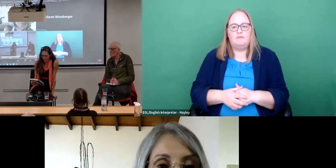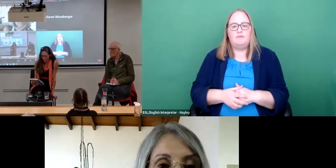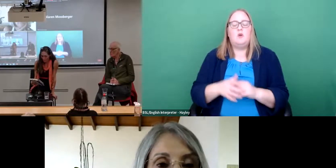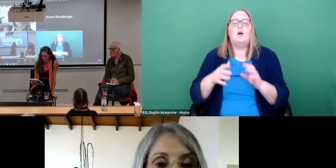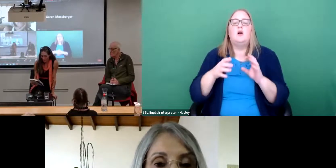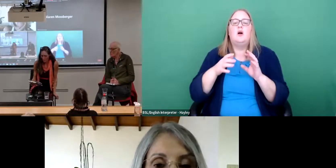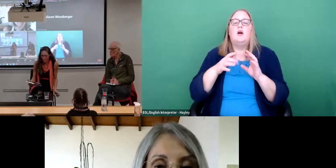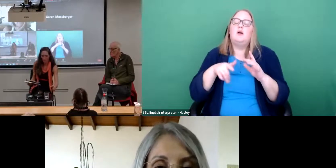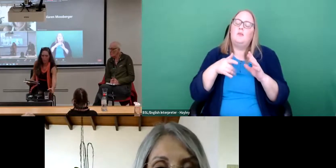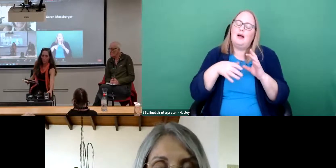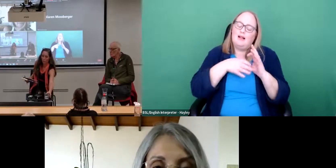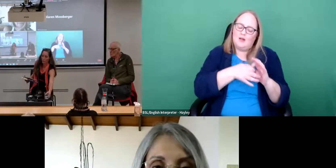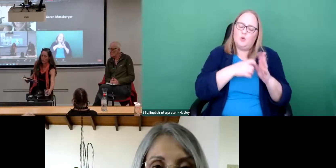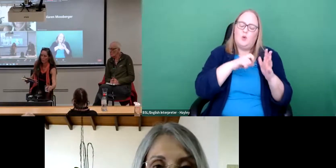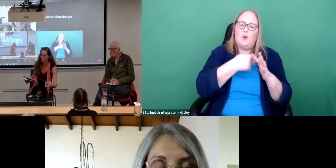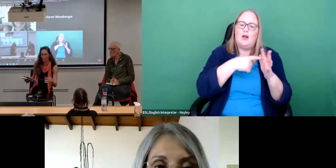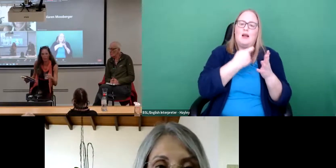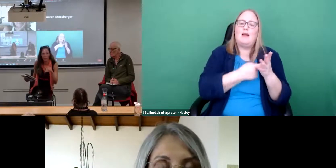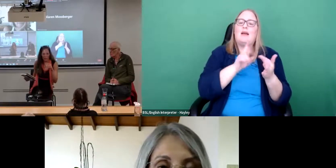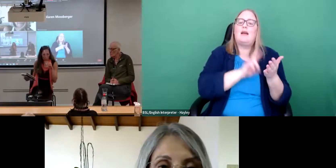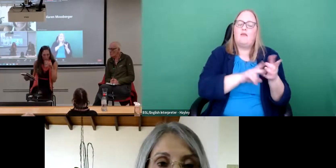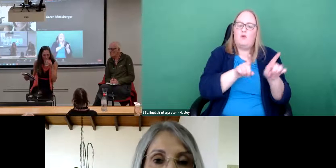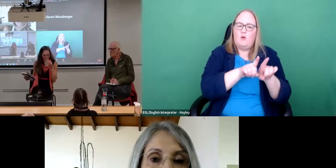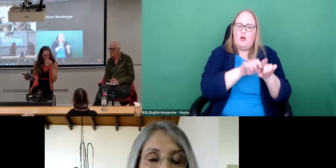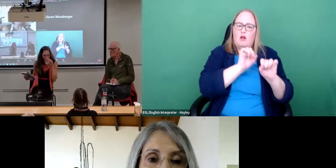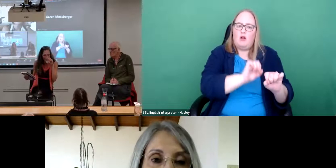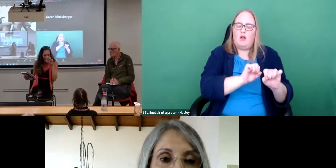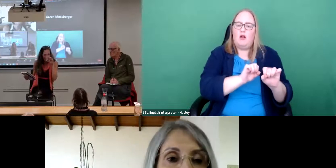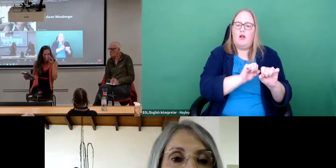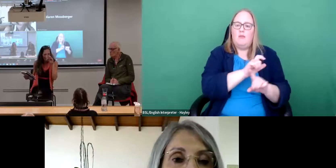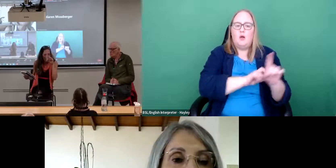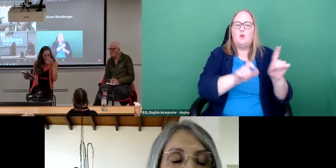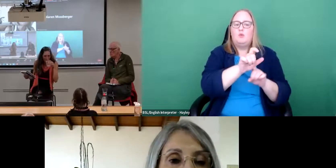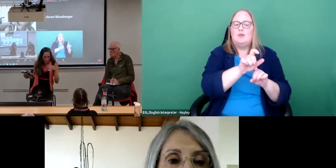Karen was saying about this approach that is more structuration or community-based.